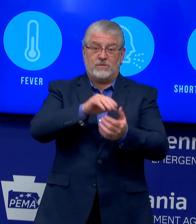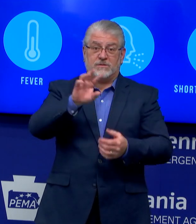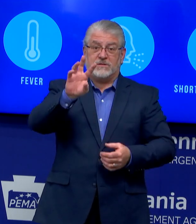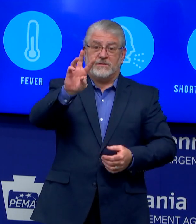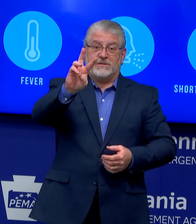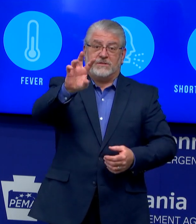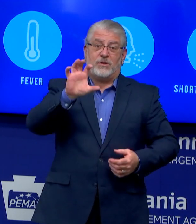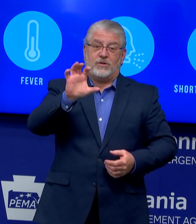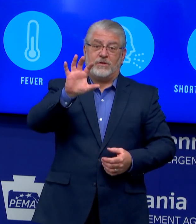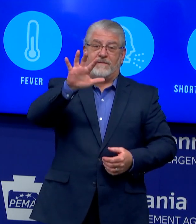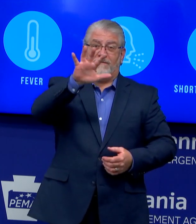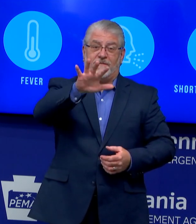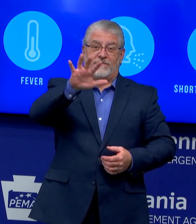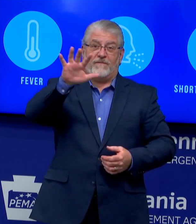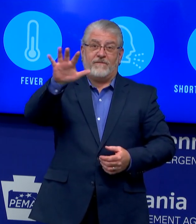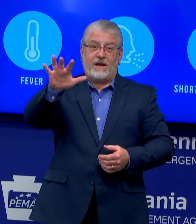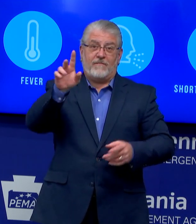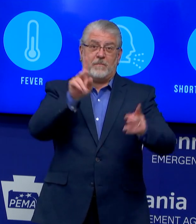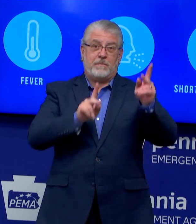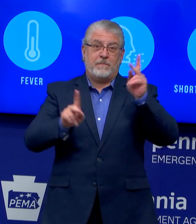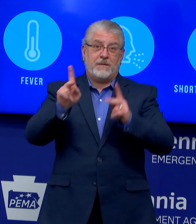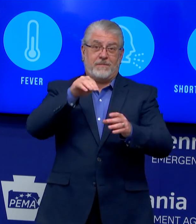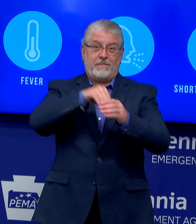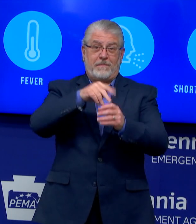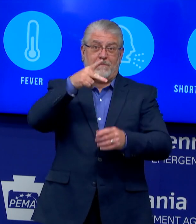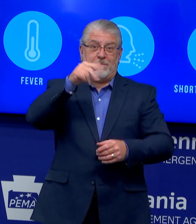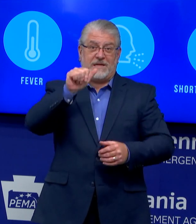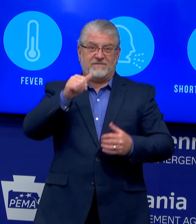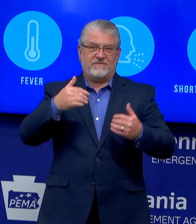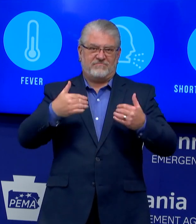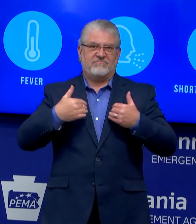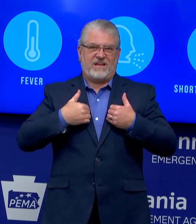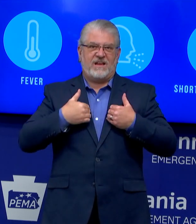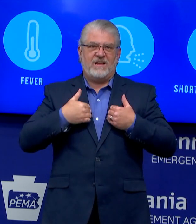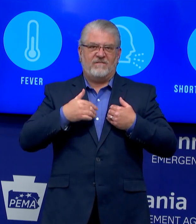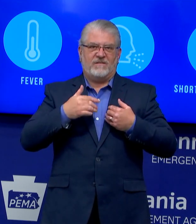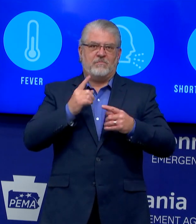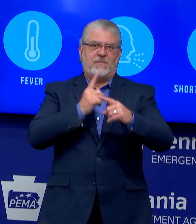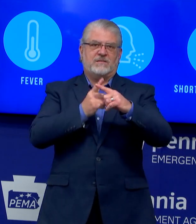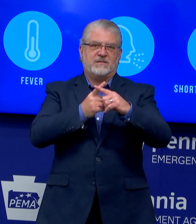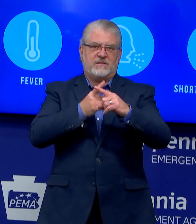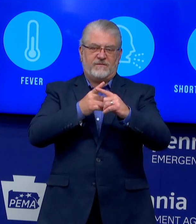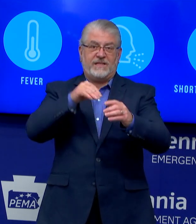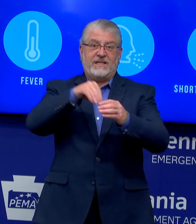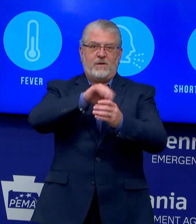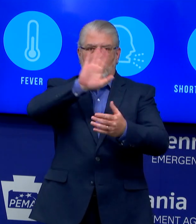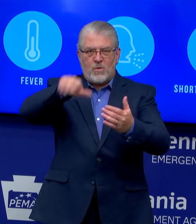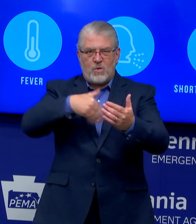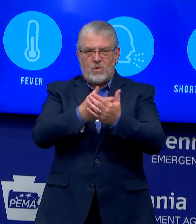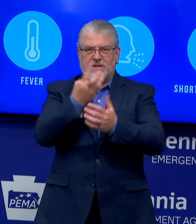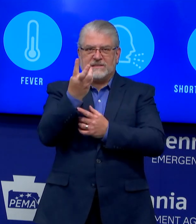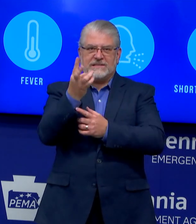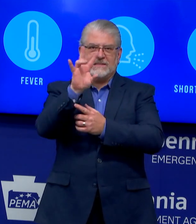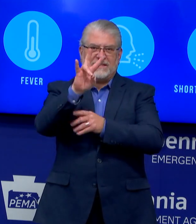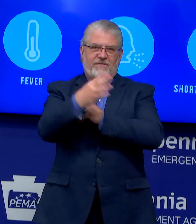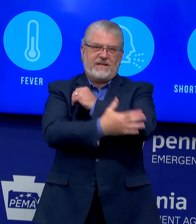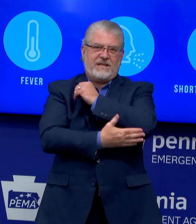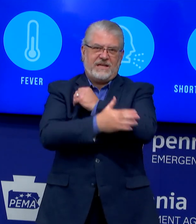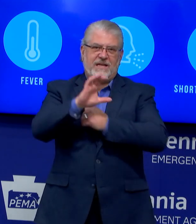21,655 Pennsylvanians who have tested positive for COVID-19 in all 67 counties.